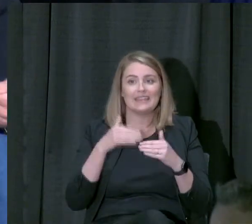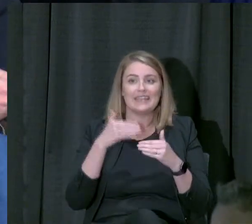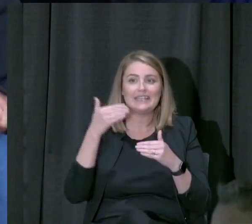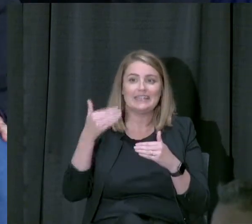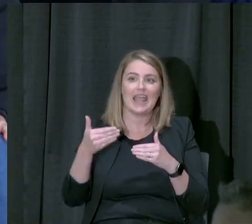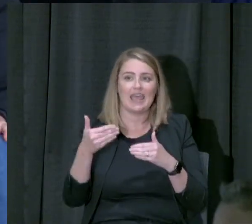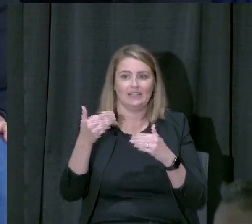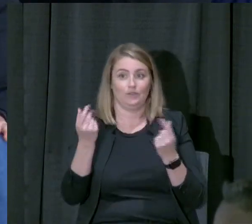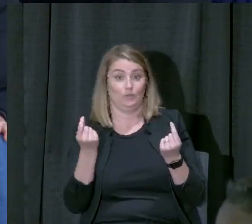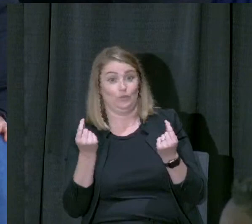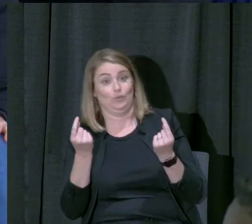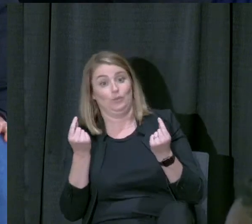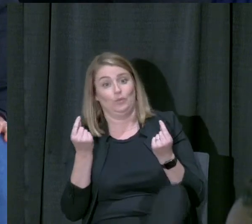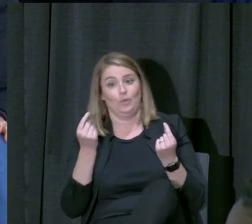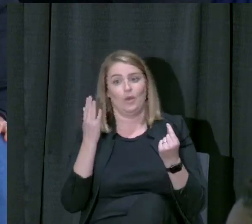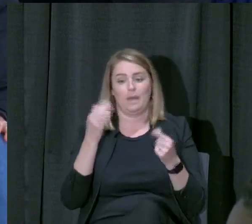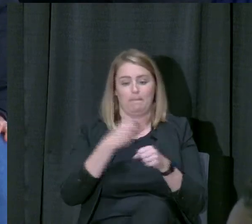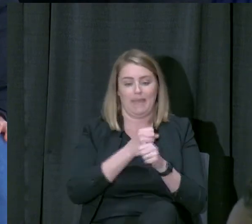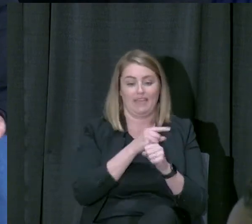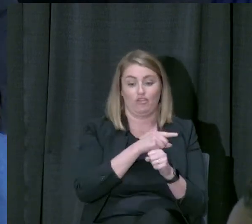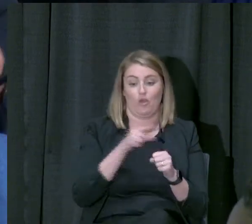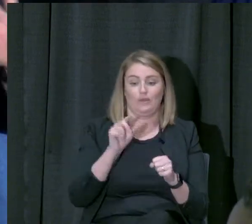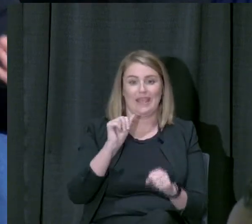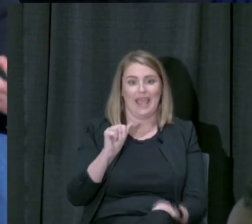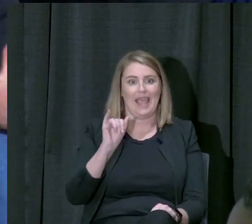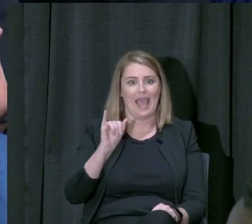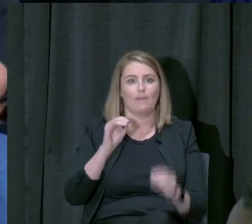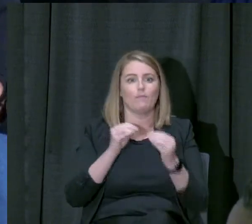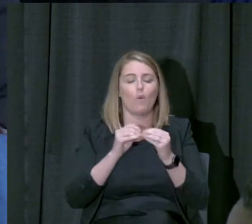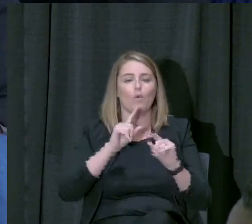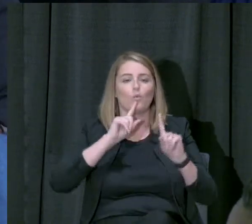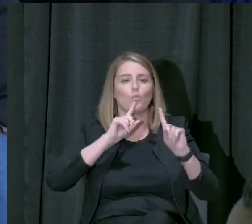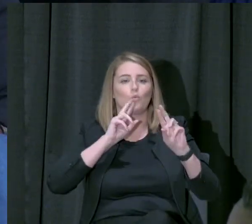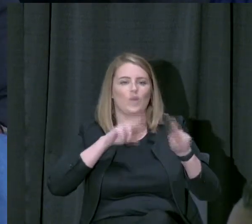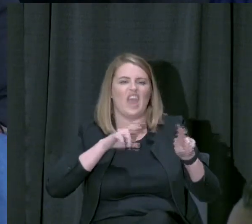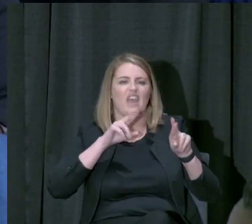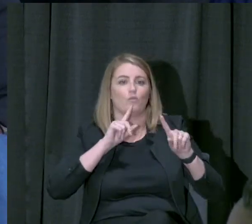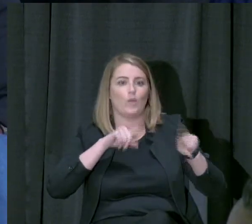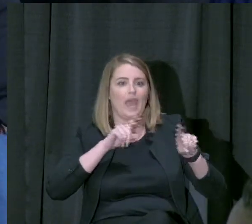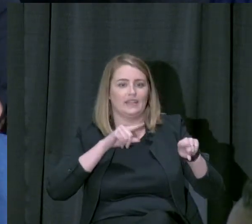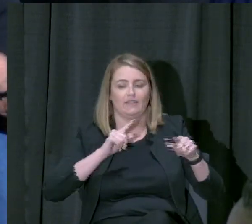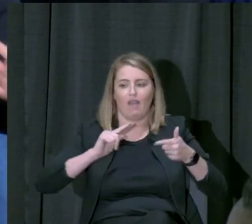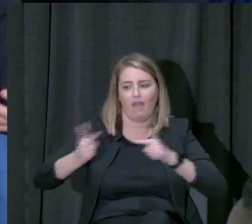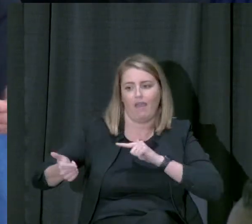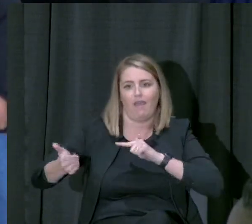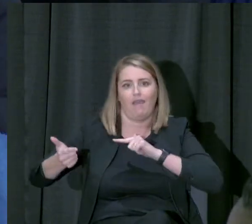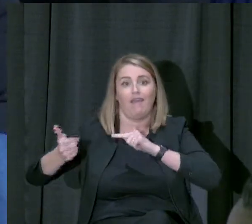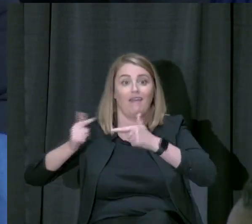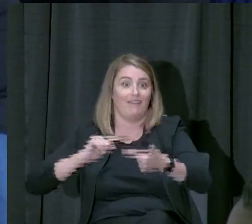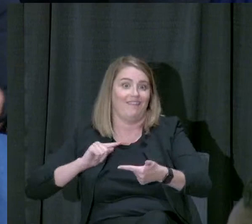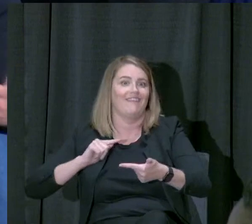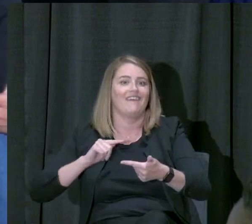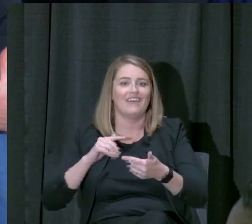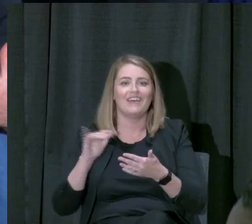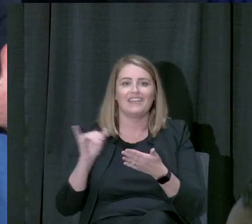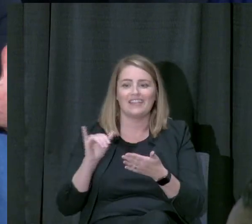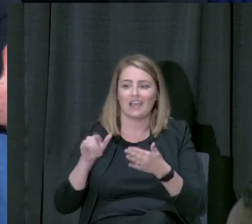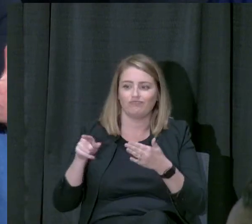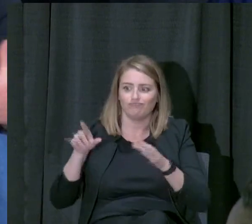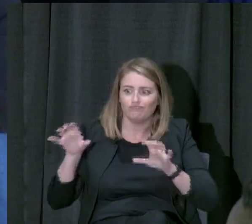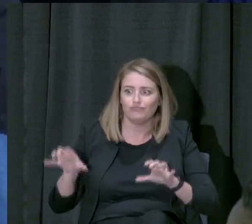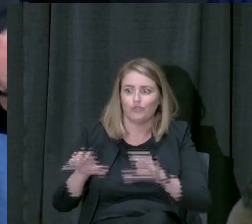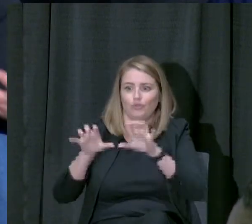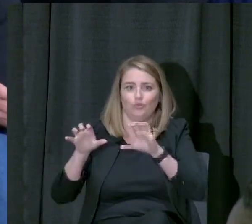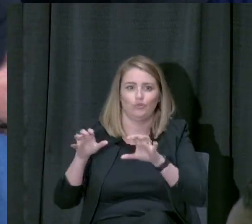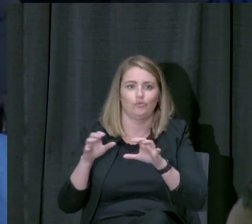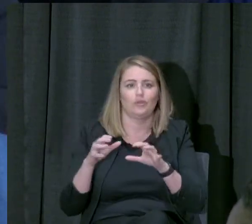step is going to make those AIs more reactive. So being able to take action proactively to